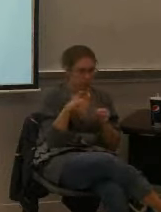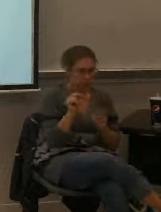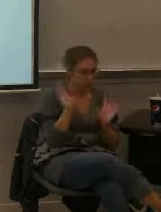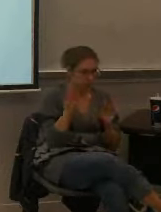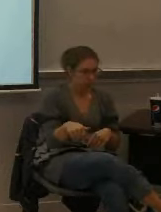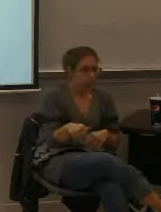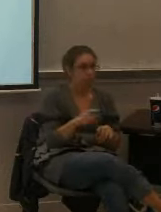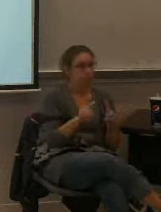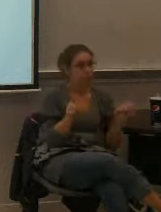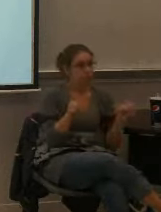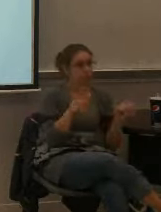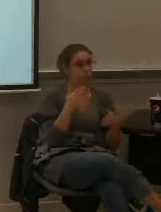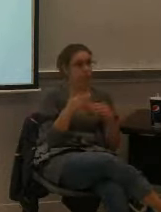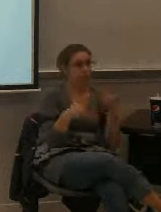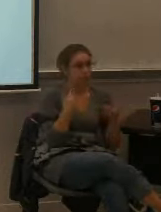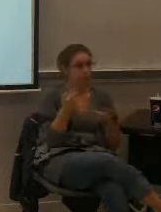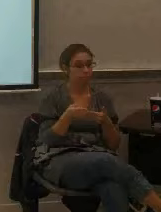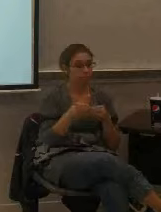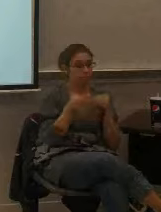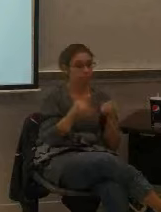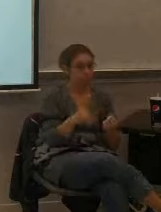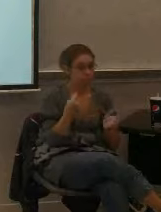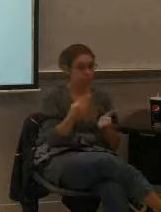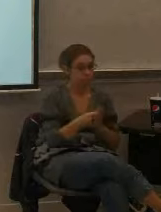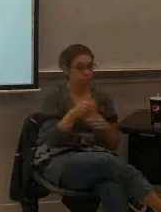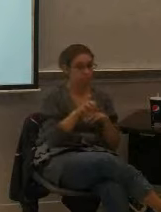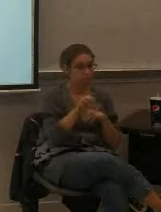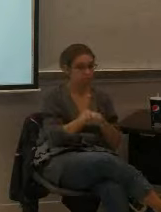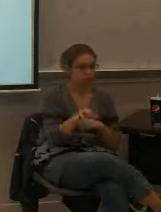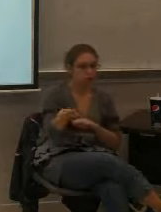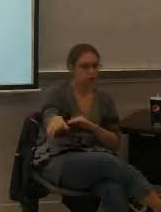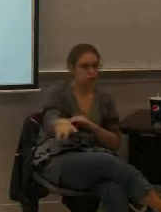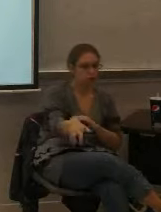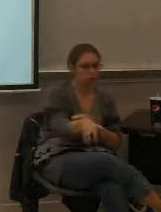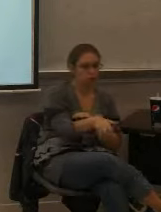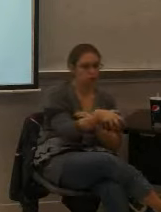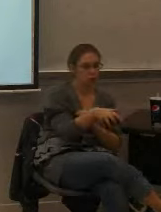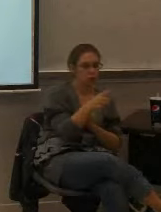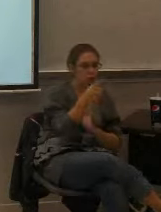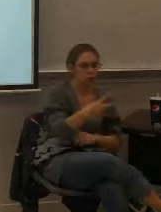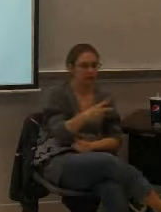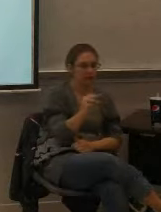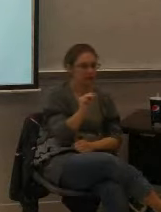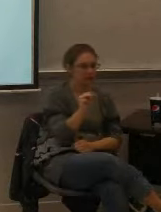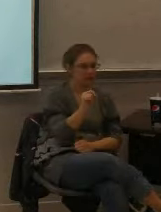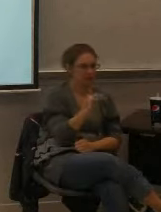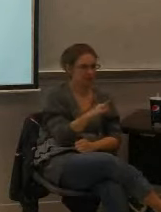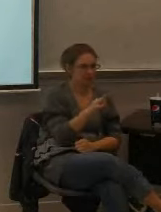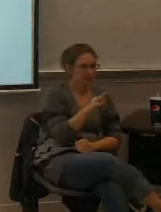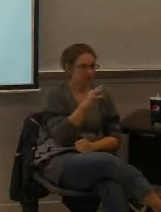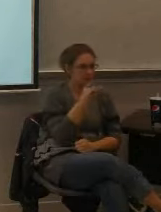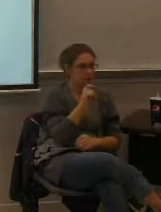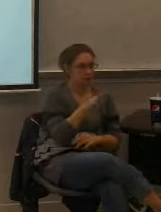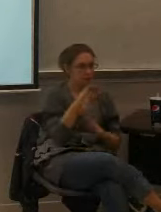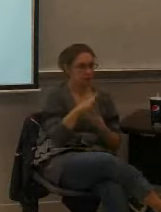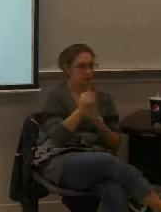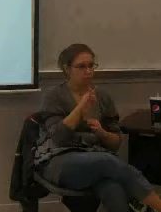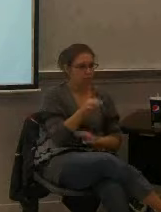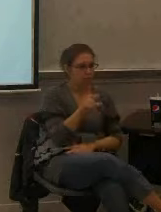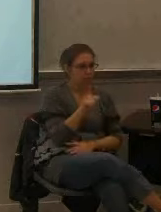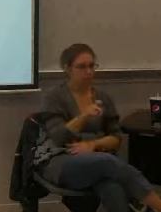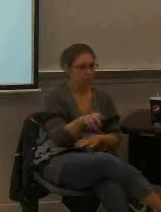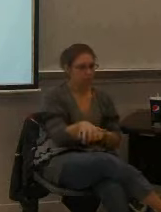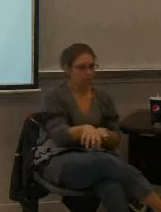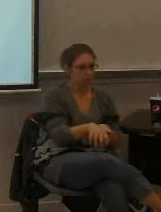it. But eventually they put the money in to actually dredge a half meter of sediment off the top of this lake.